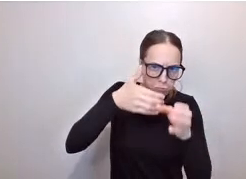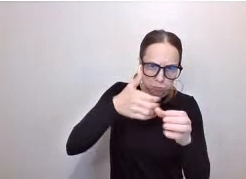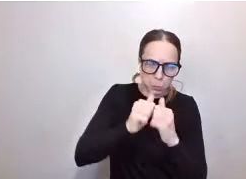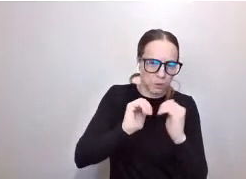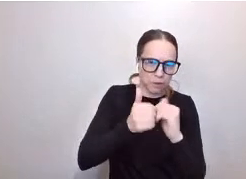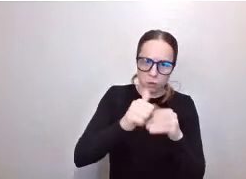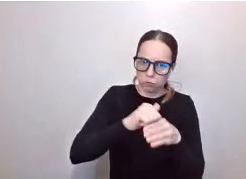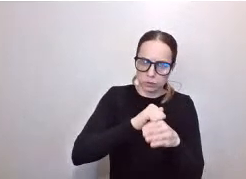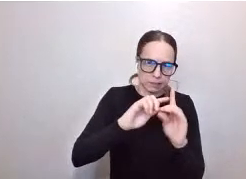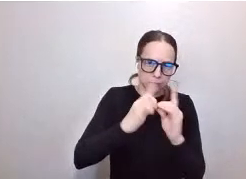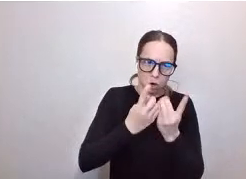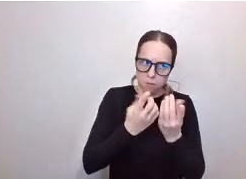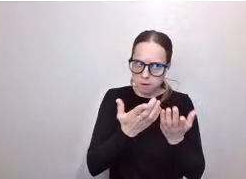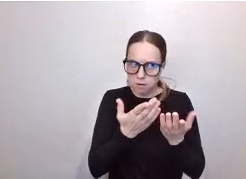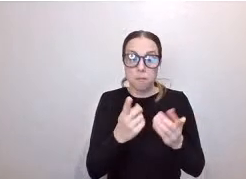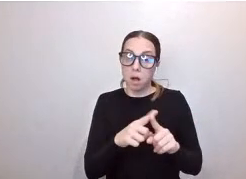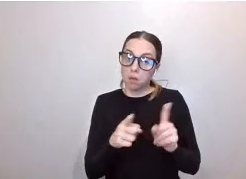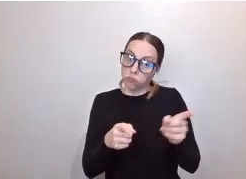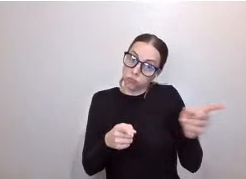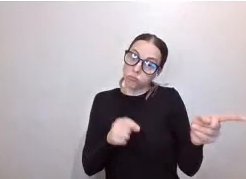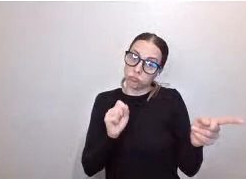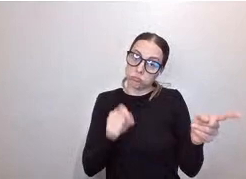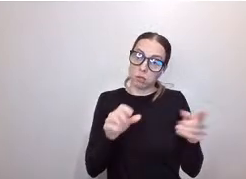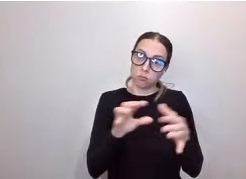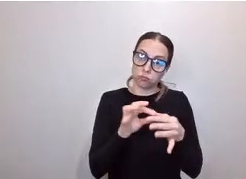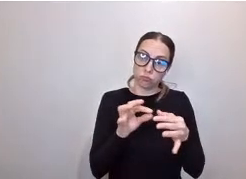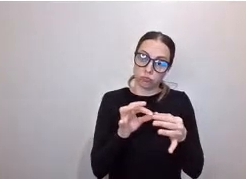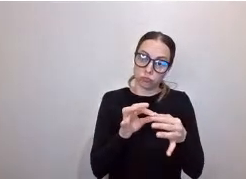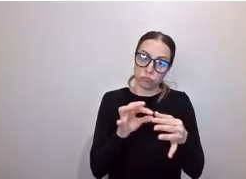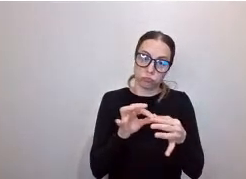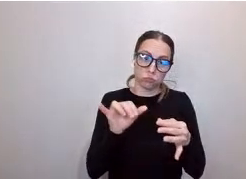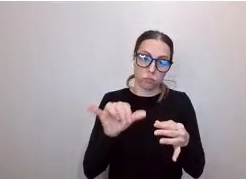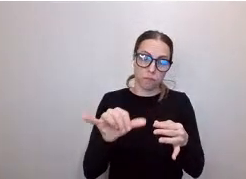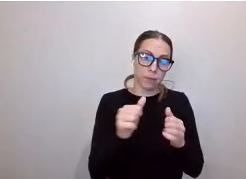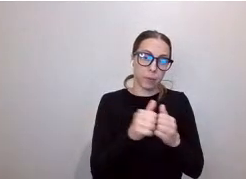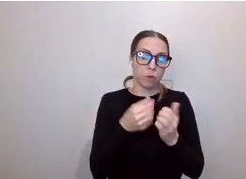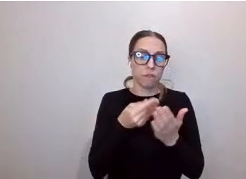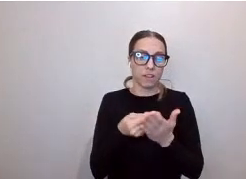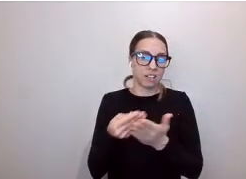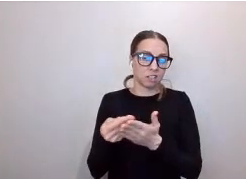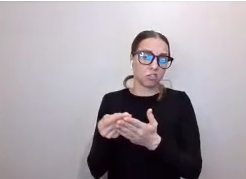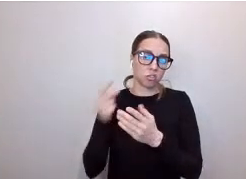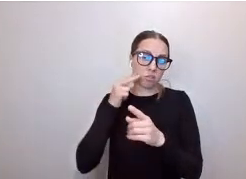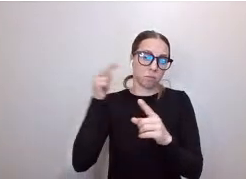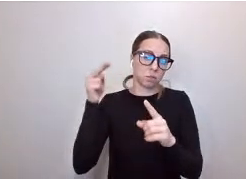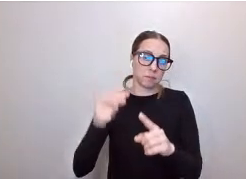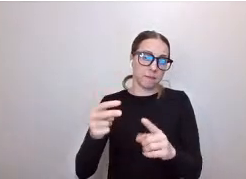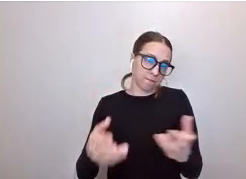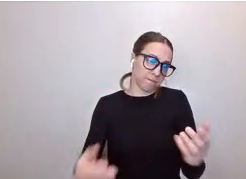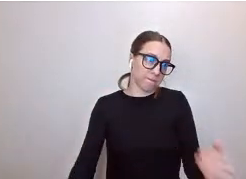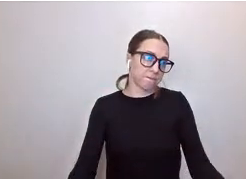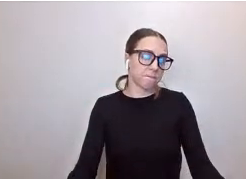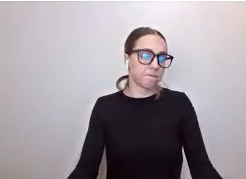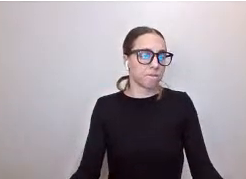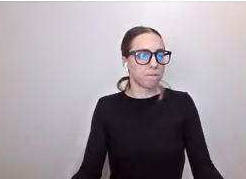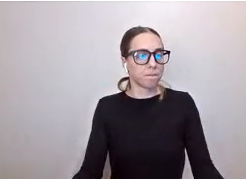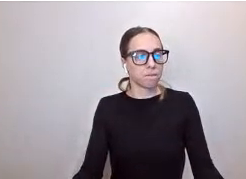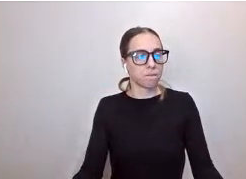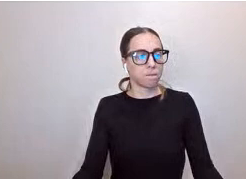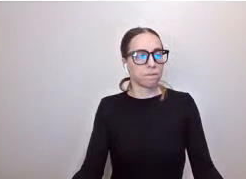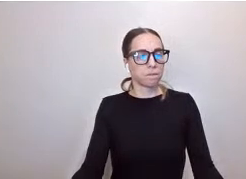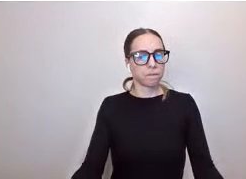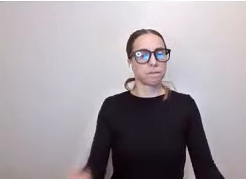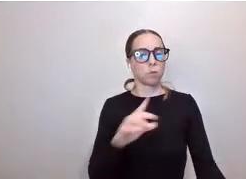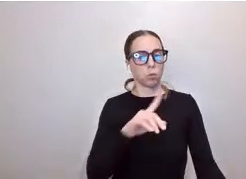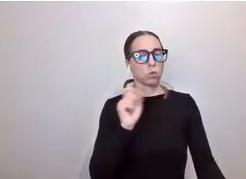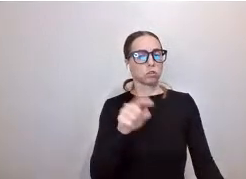McPherson can certainly speak about it with the financial perspective in view. So your question is about the recruit classes in